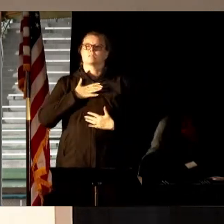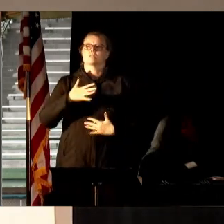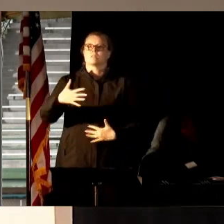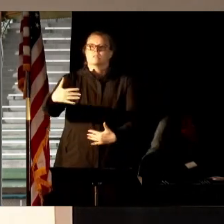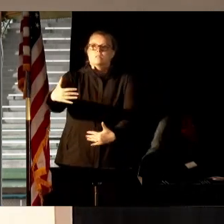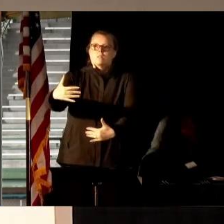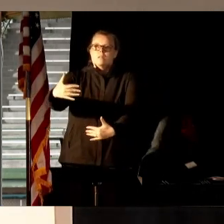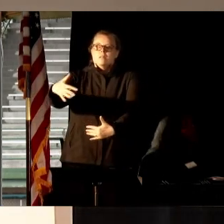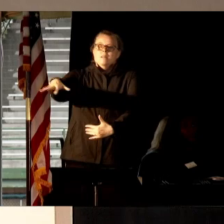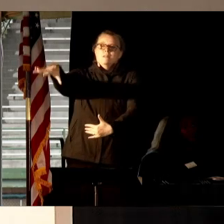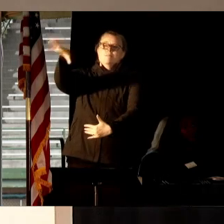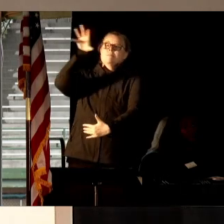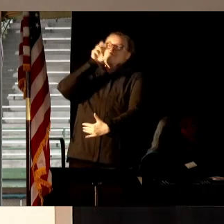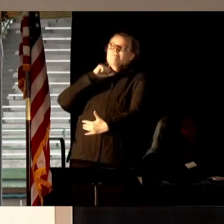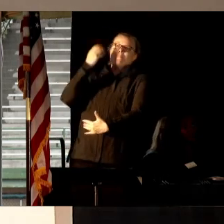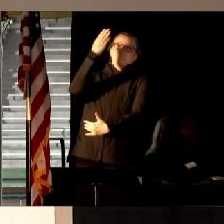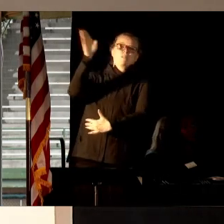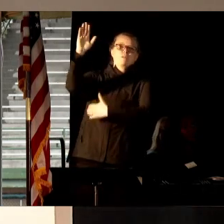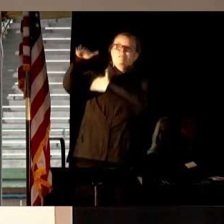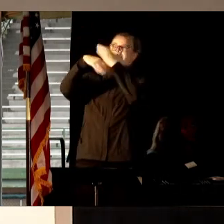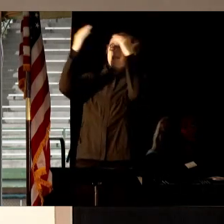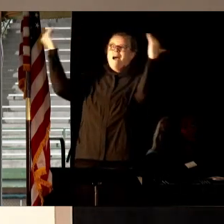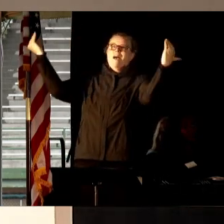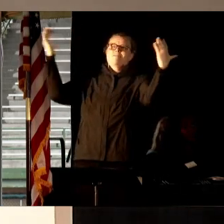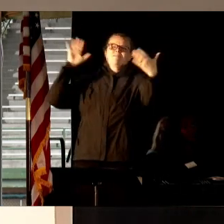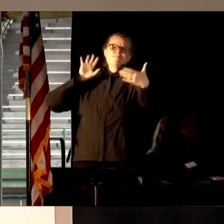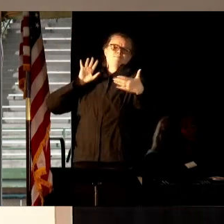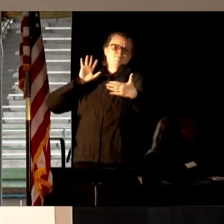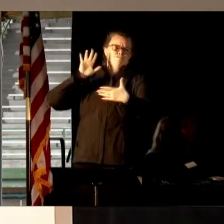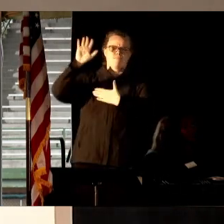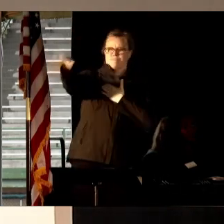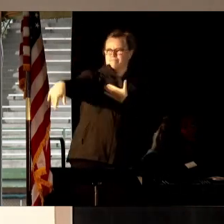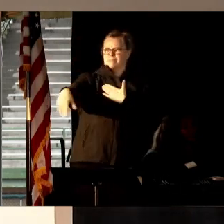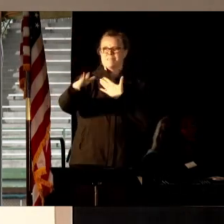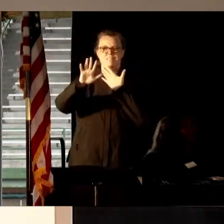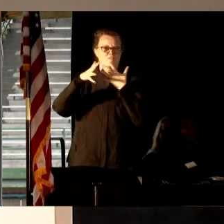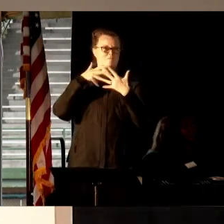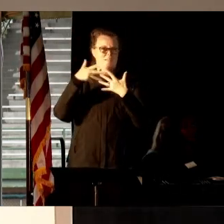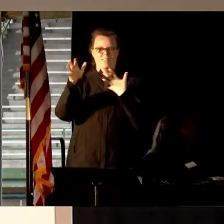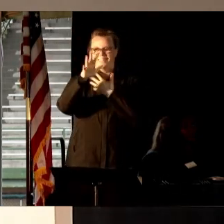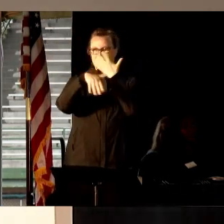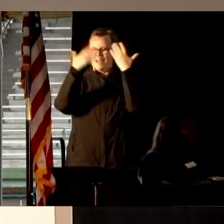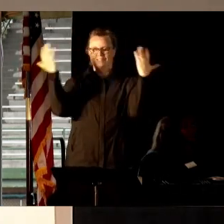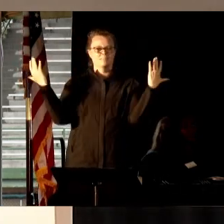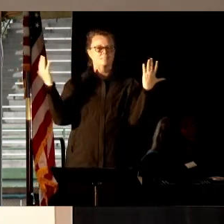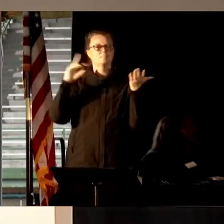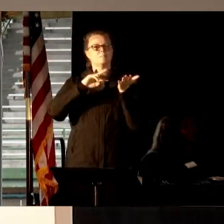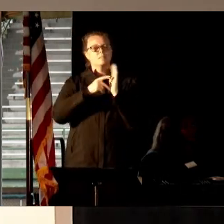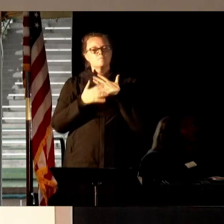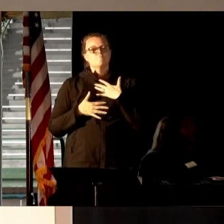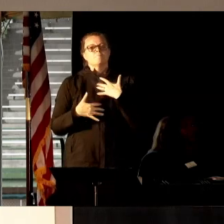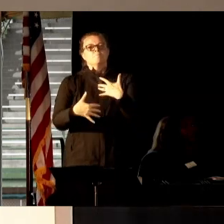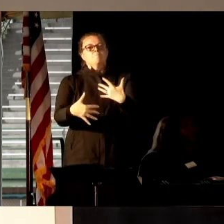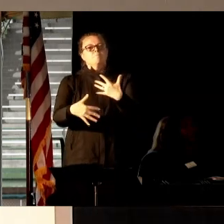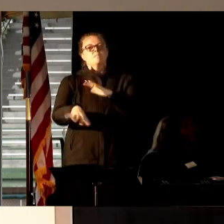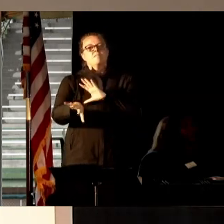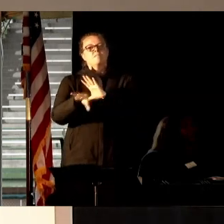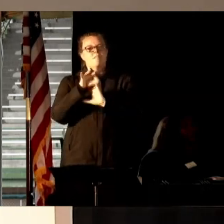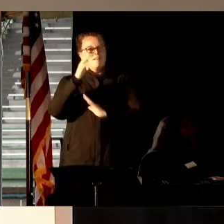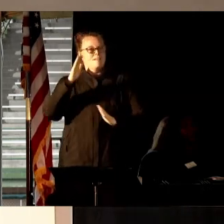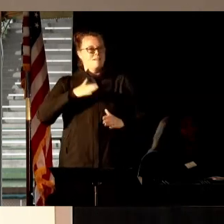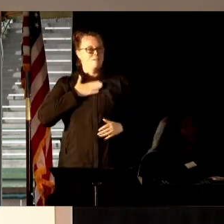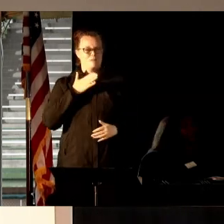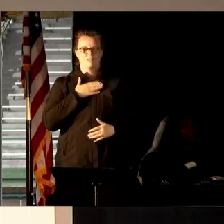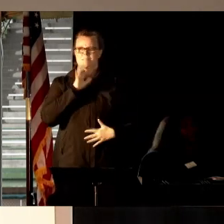skies. This means you breathe out all your negative frowns and breathe in the world's supply of happiness. Rather than expelling negative